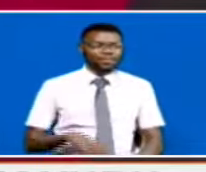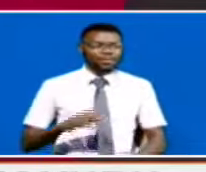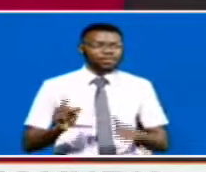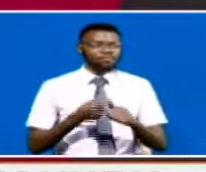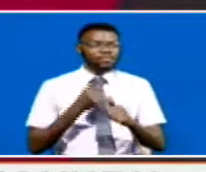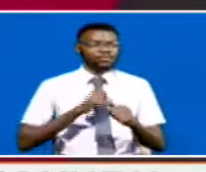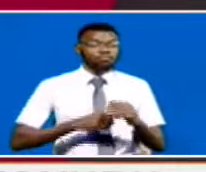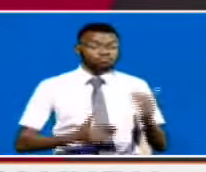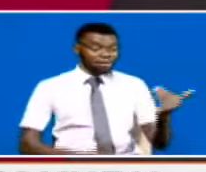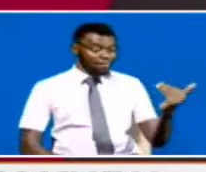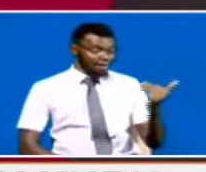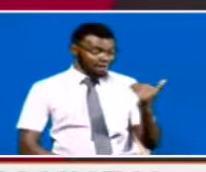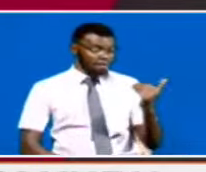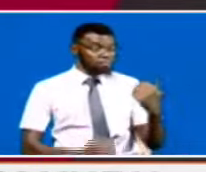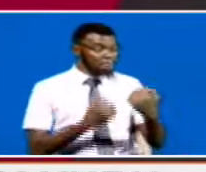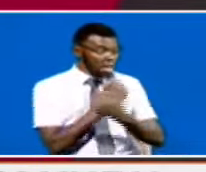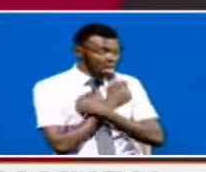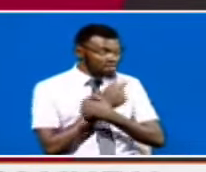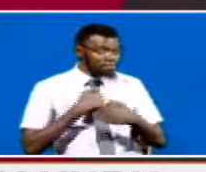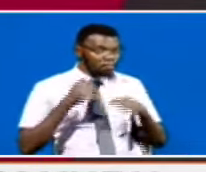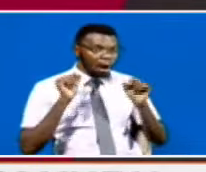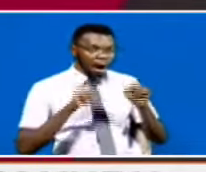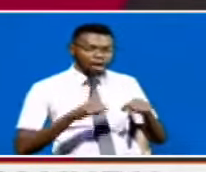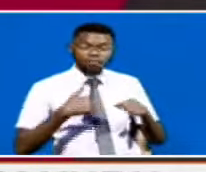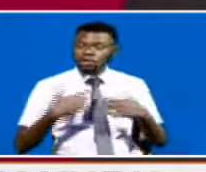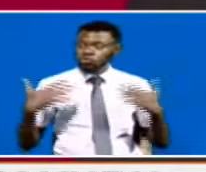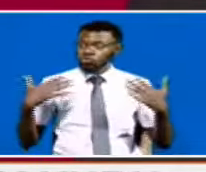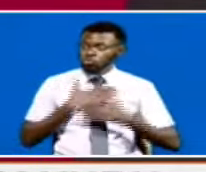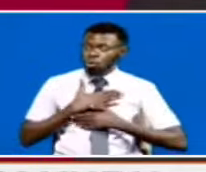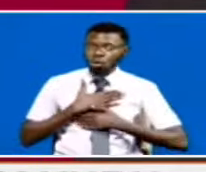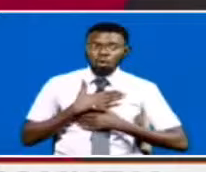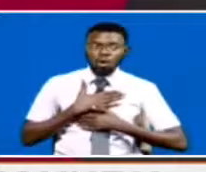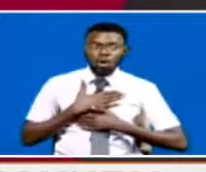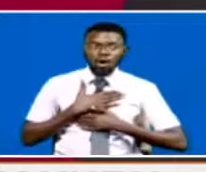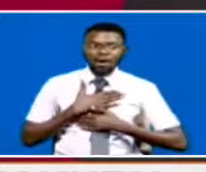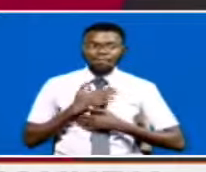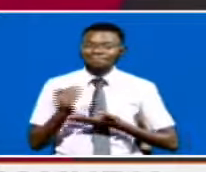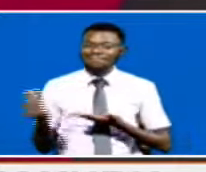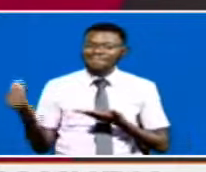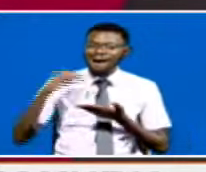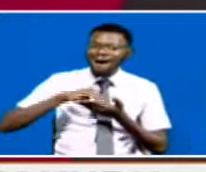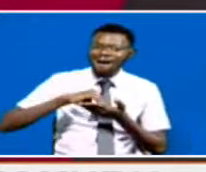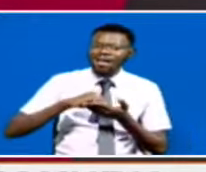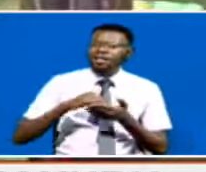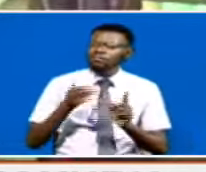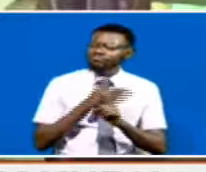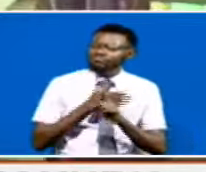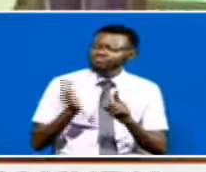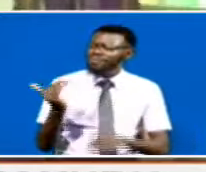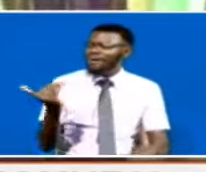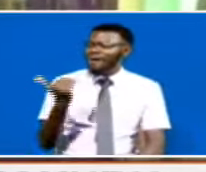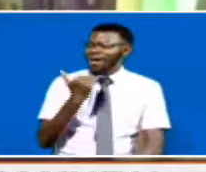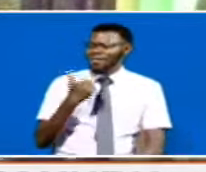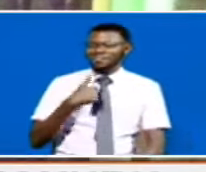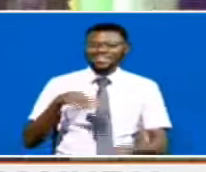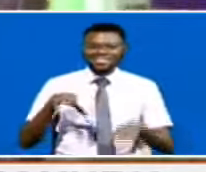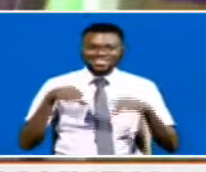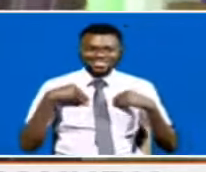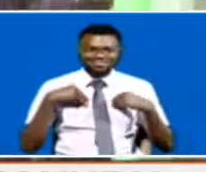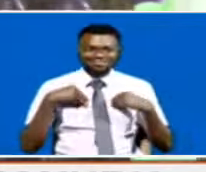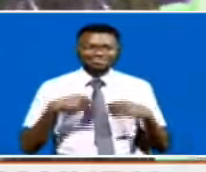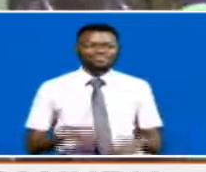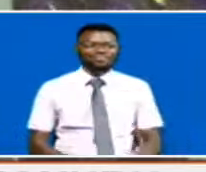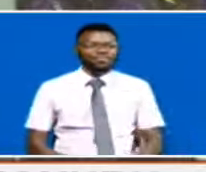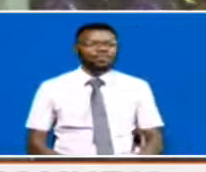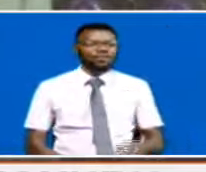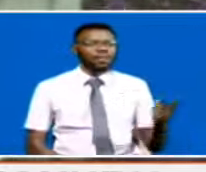aliniuliza utanipenda, akarudi. Wakati alirudi raundi ya pili, nikakubali. And with that, the